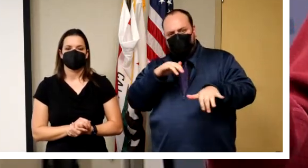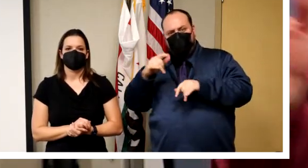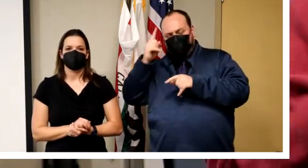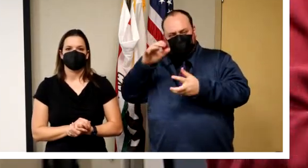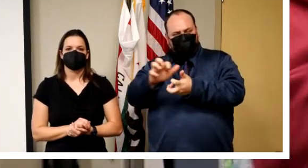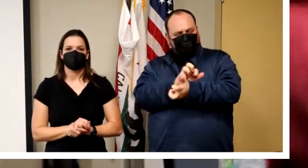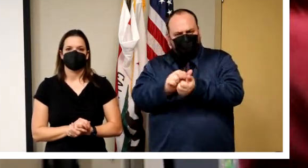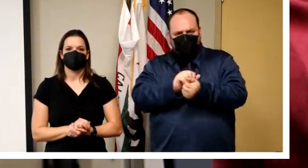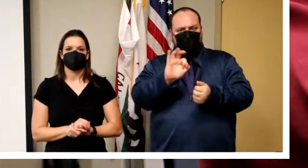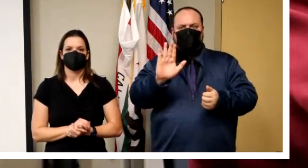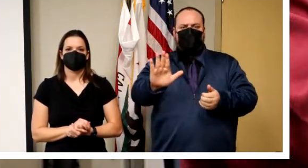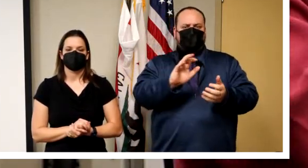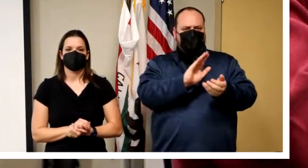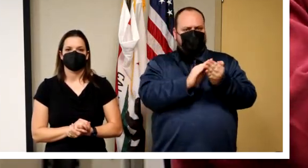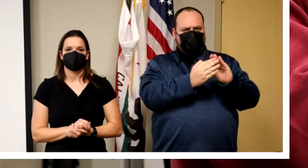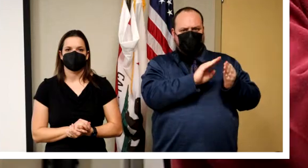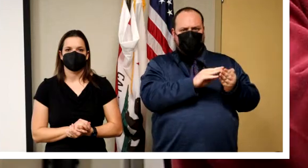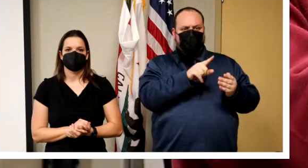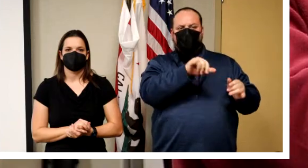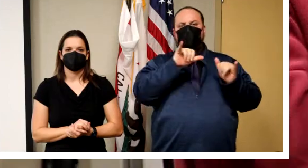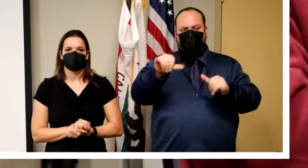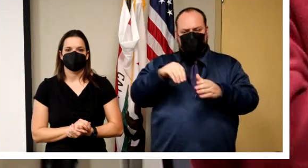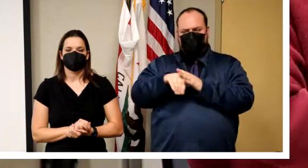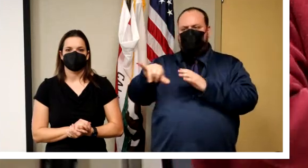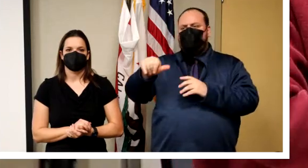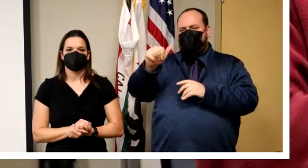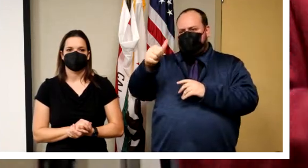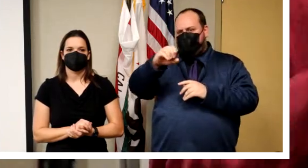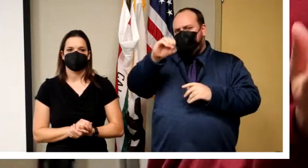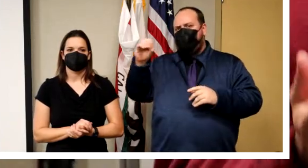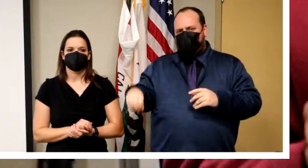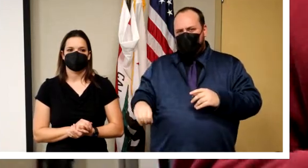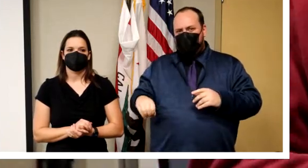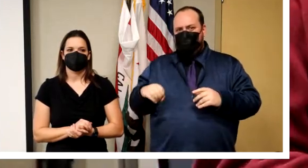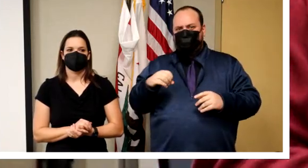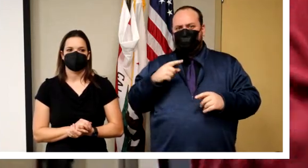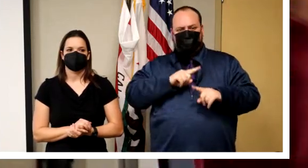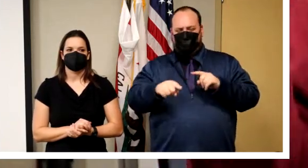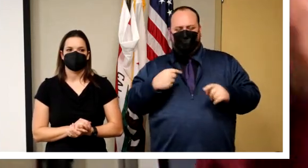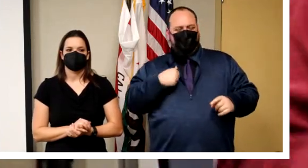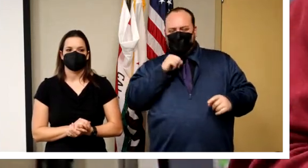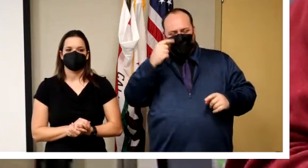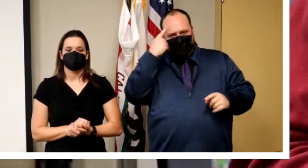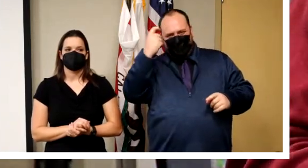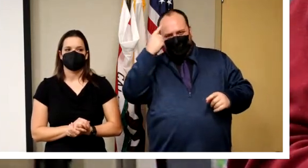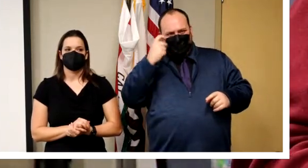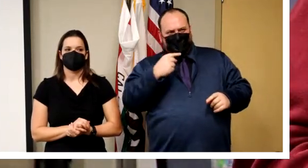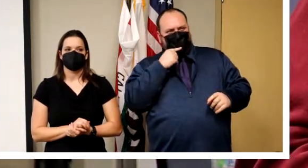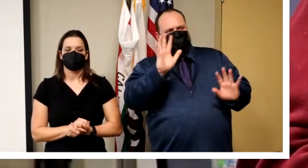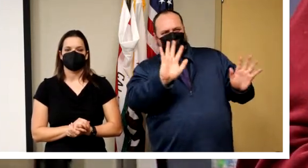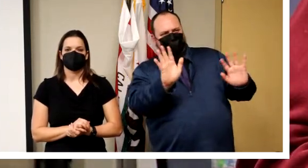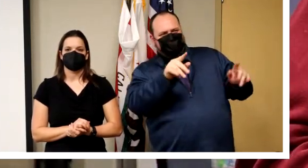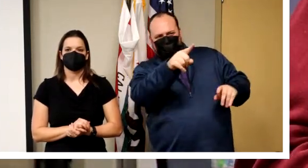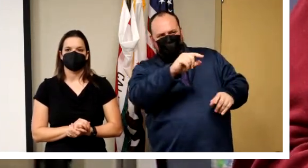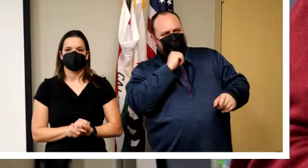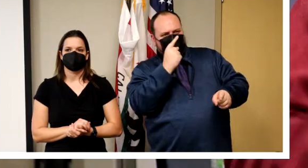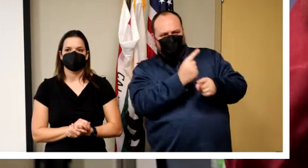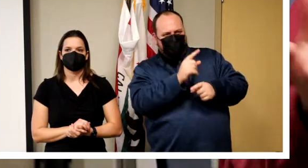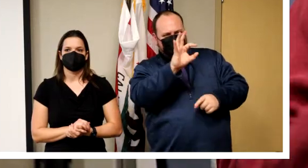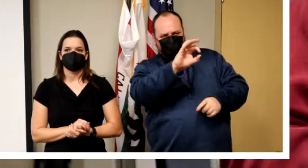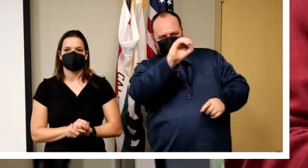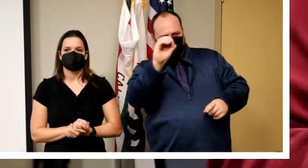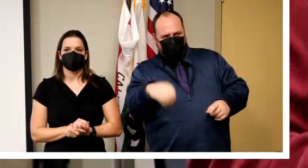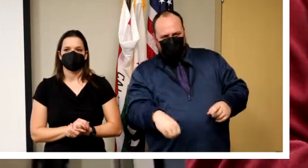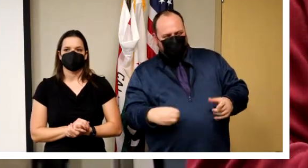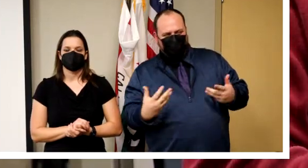of the fire, they still stuck within the 10% range. But I don't anticipate anyone's going to go in there and say, hey, your range is 9%, that's horrible. The